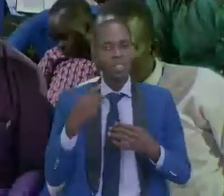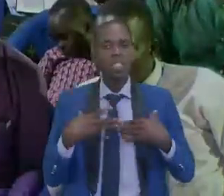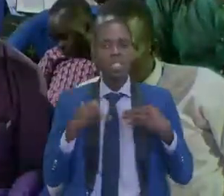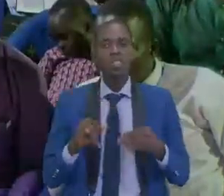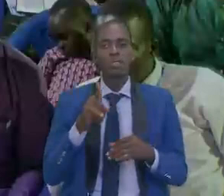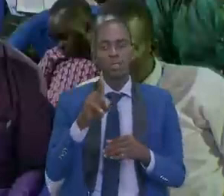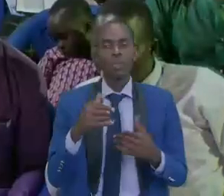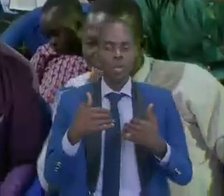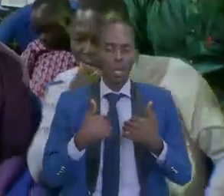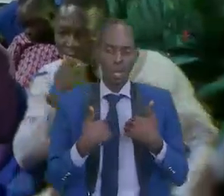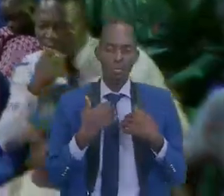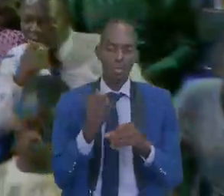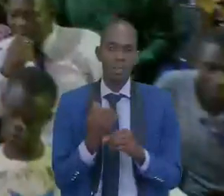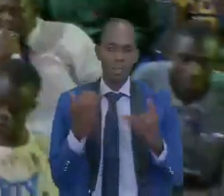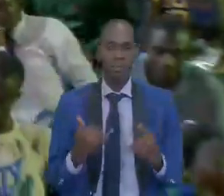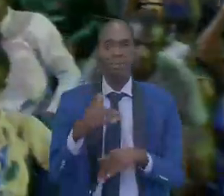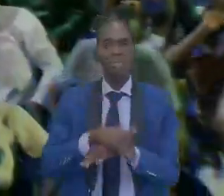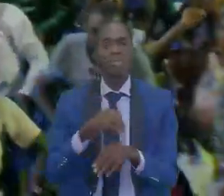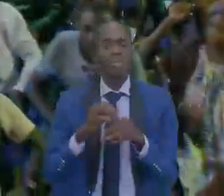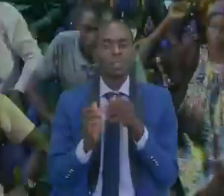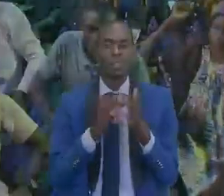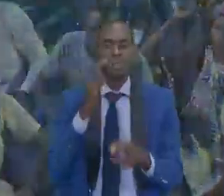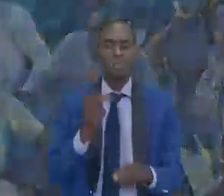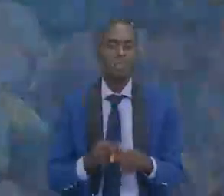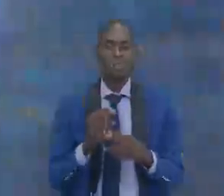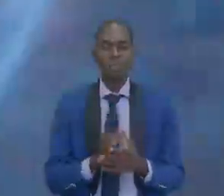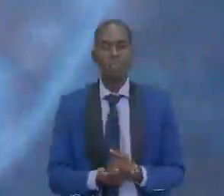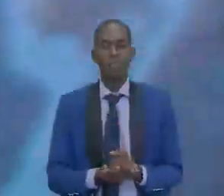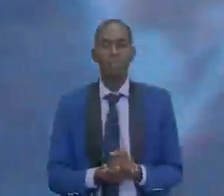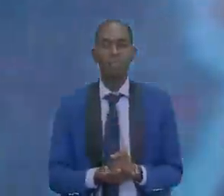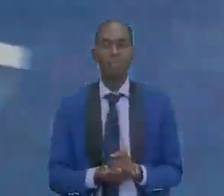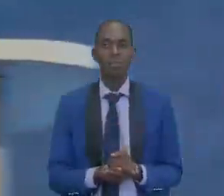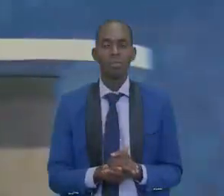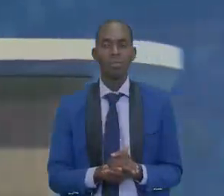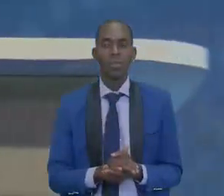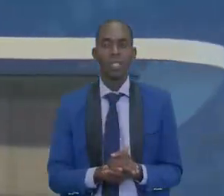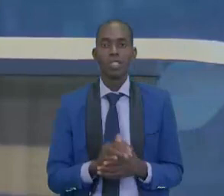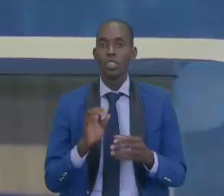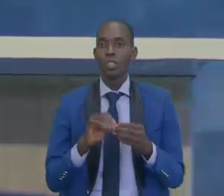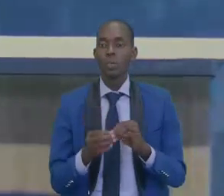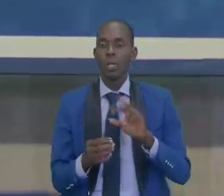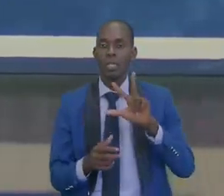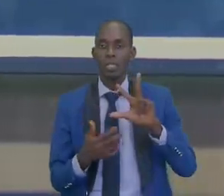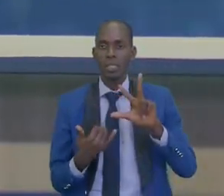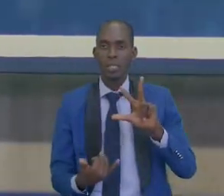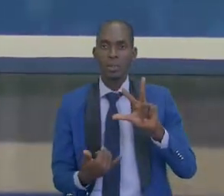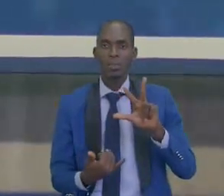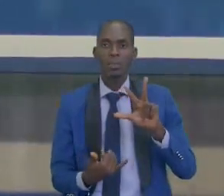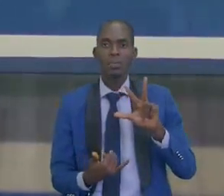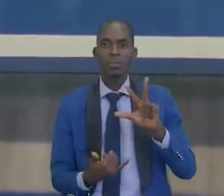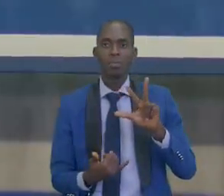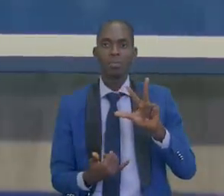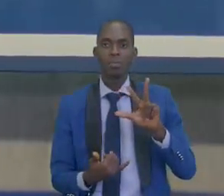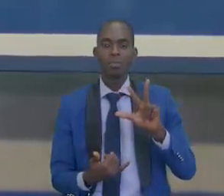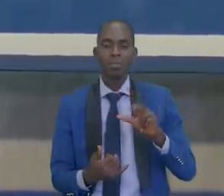have tonight. We're looking at number 3 now.